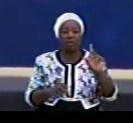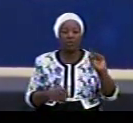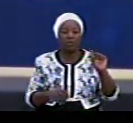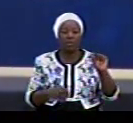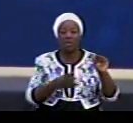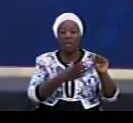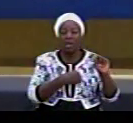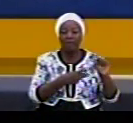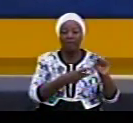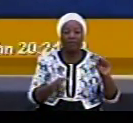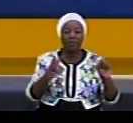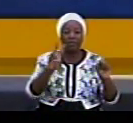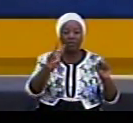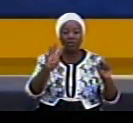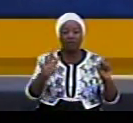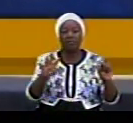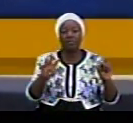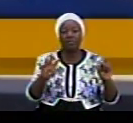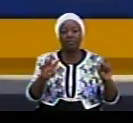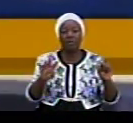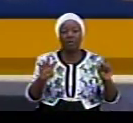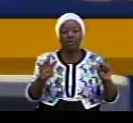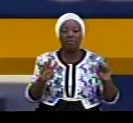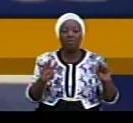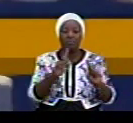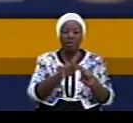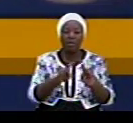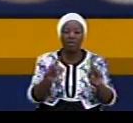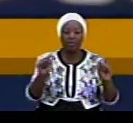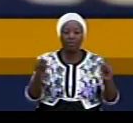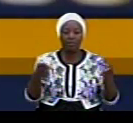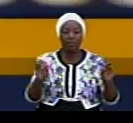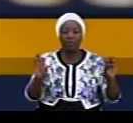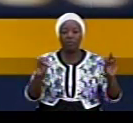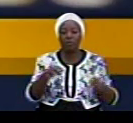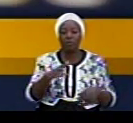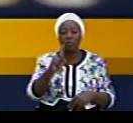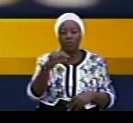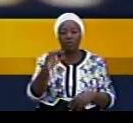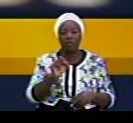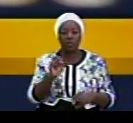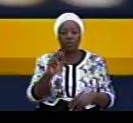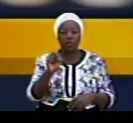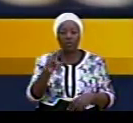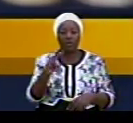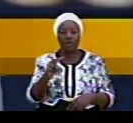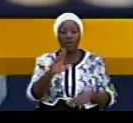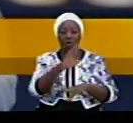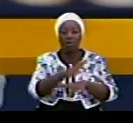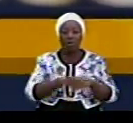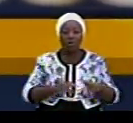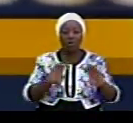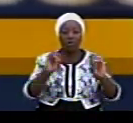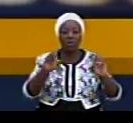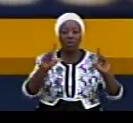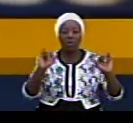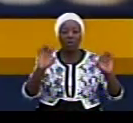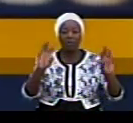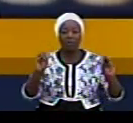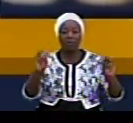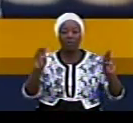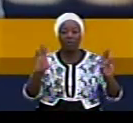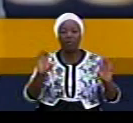verse 24. But Thomas, one of the 12, called Didymus, was not